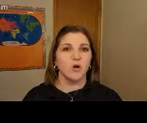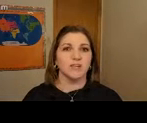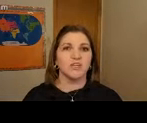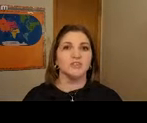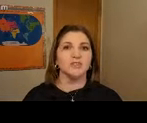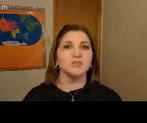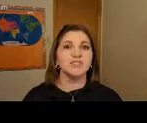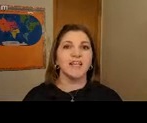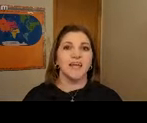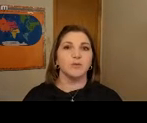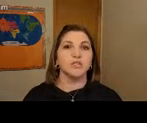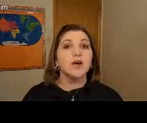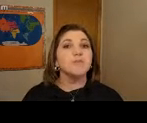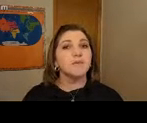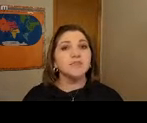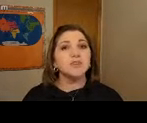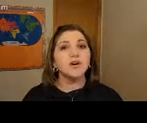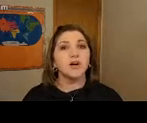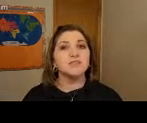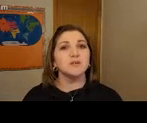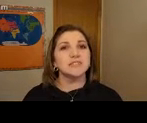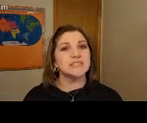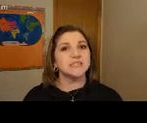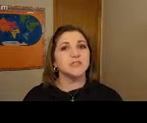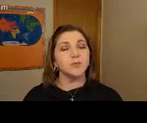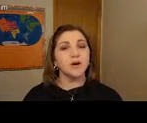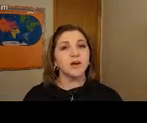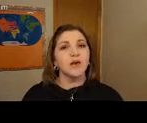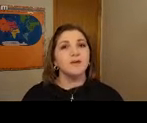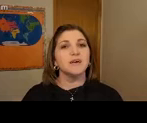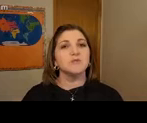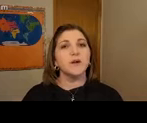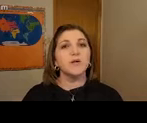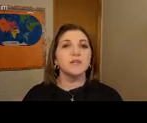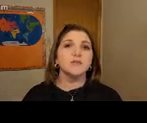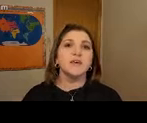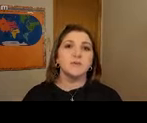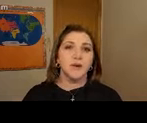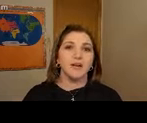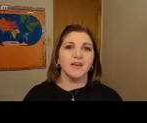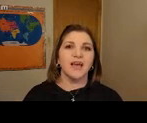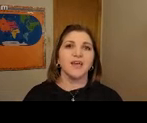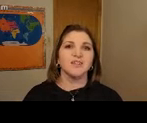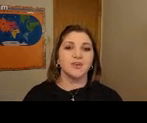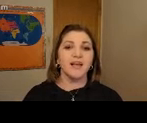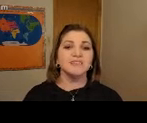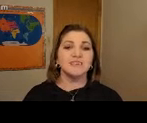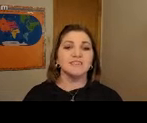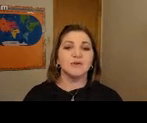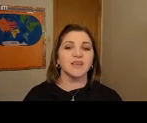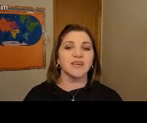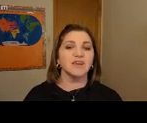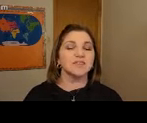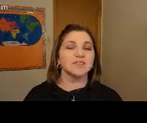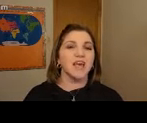amazing to watch her use sign language, but make sure you're also listening to the book, because we're going to be comparing and contrasting